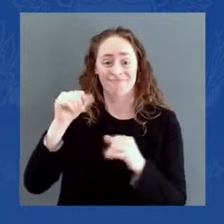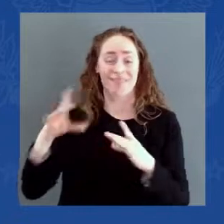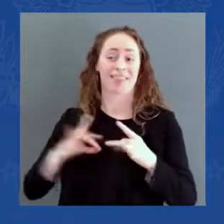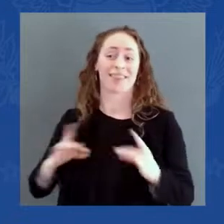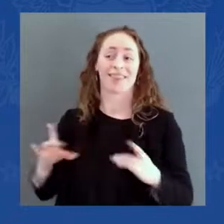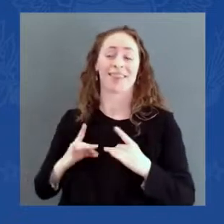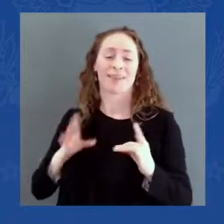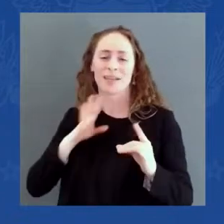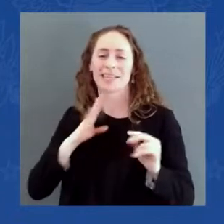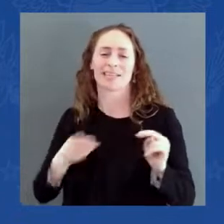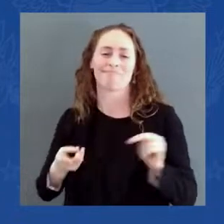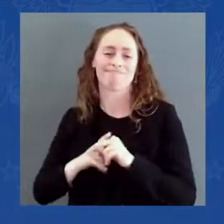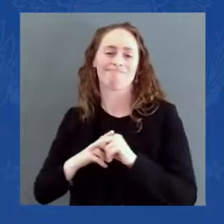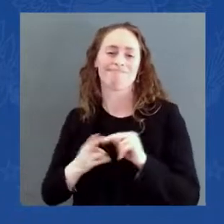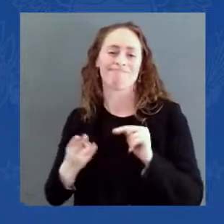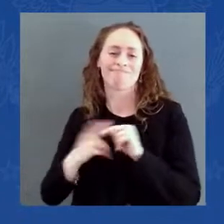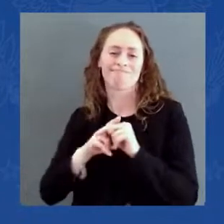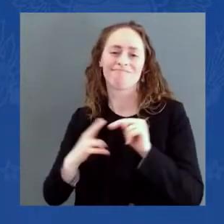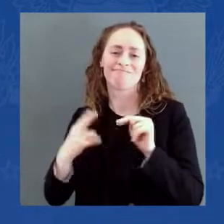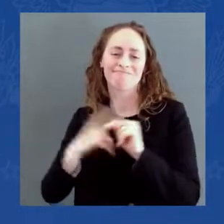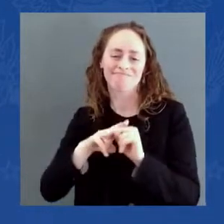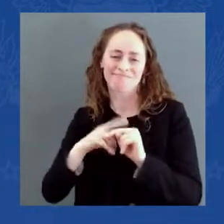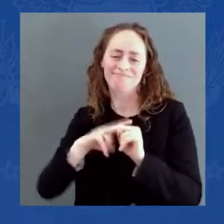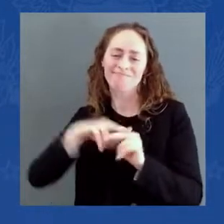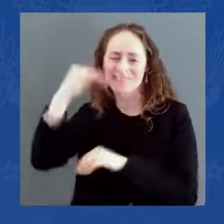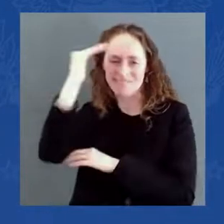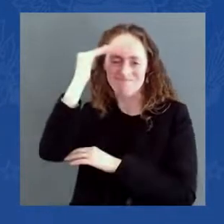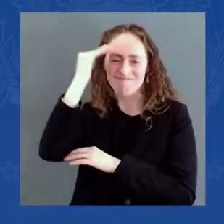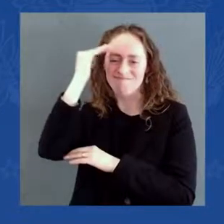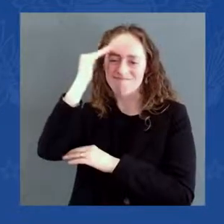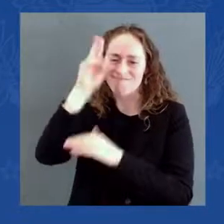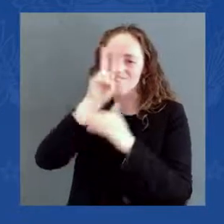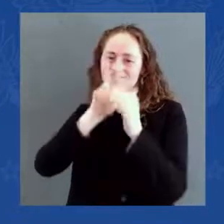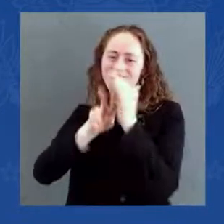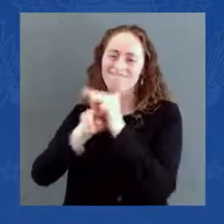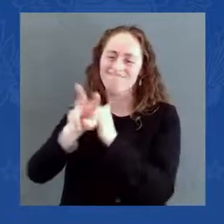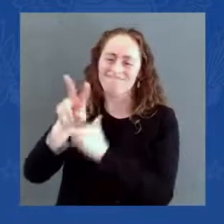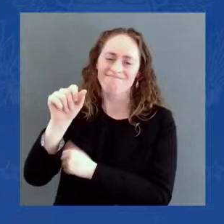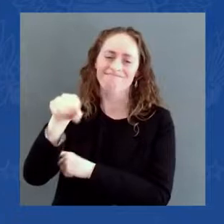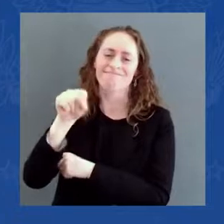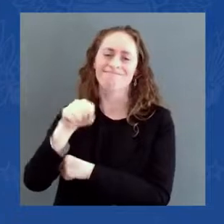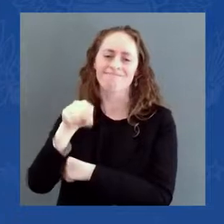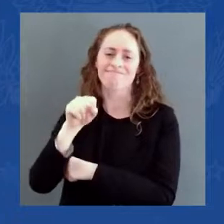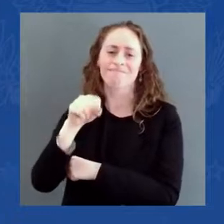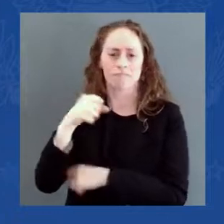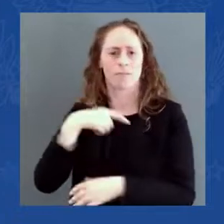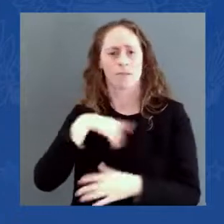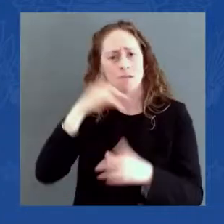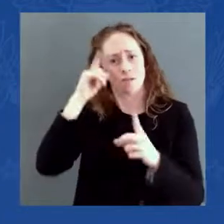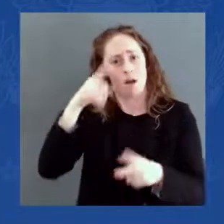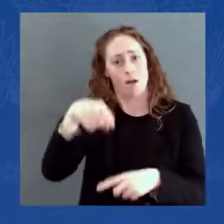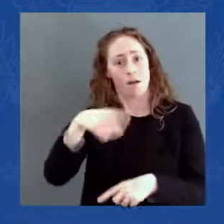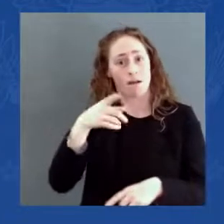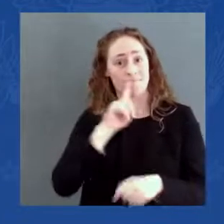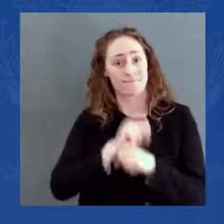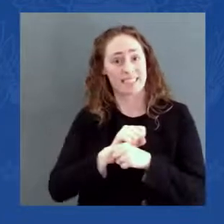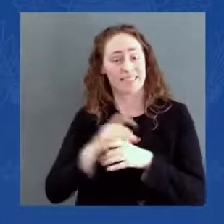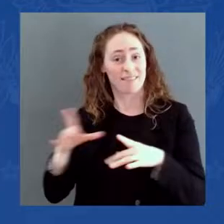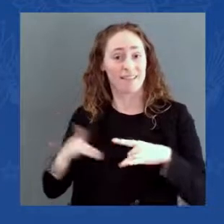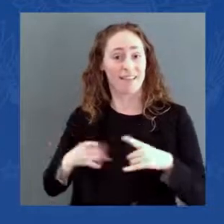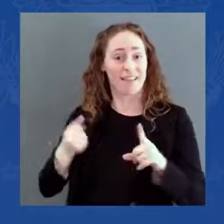governors, as many Republican governors as Democratic governors, to deploy what we call surge response teams. These teams